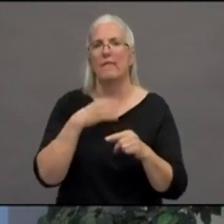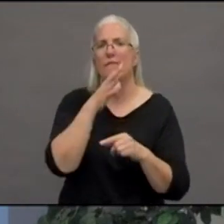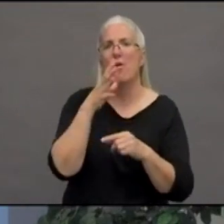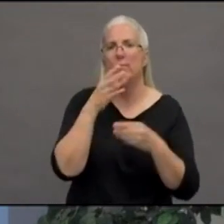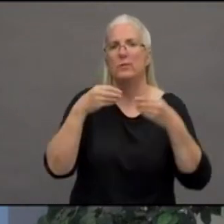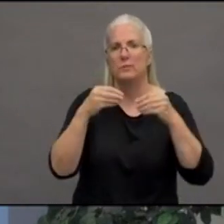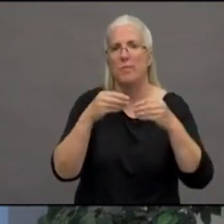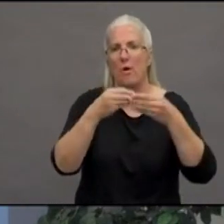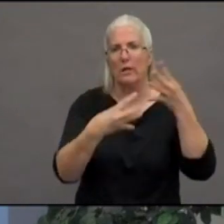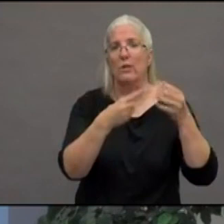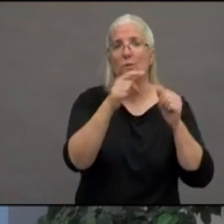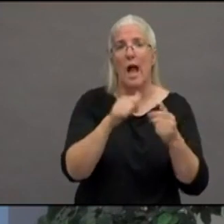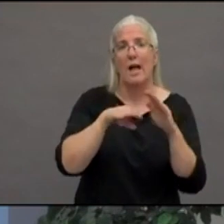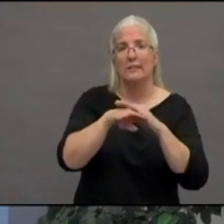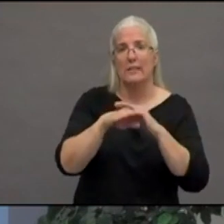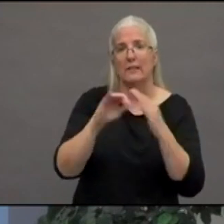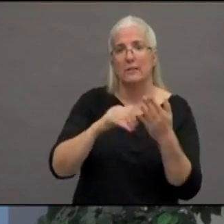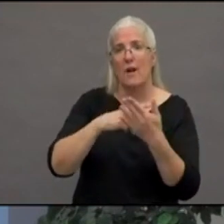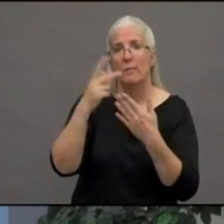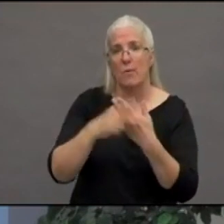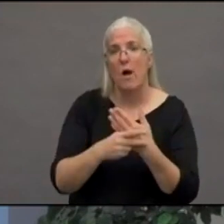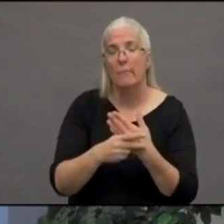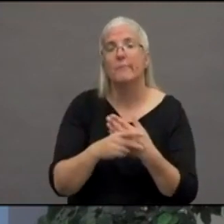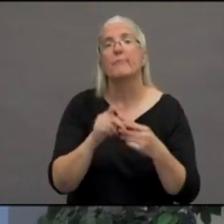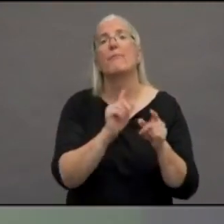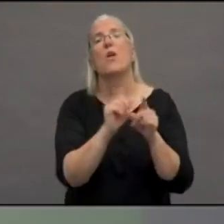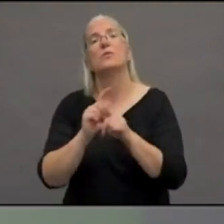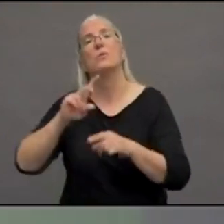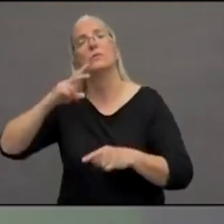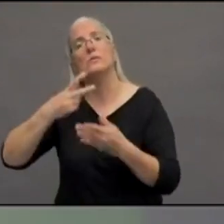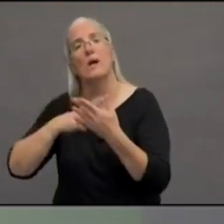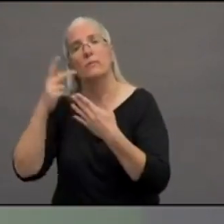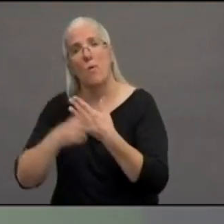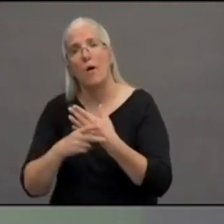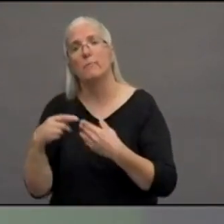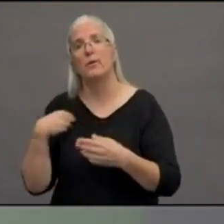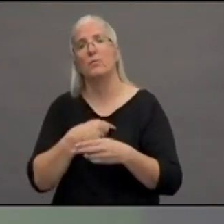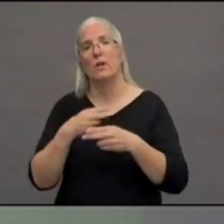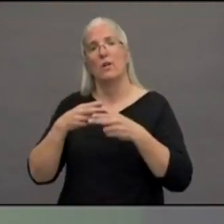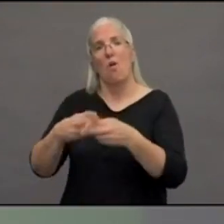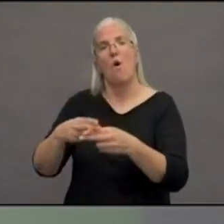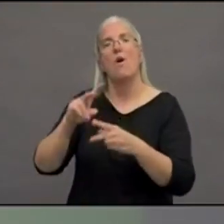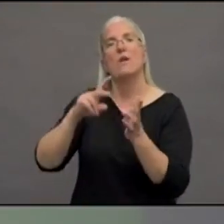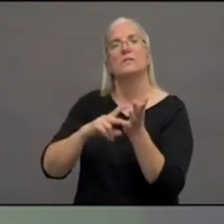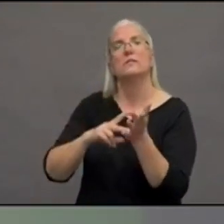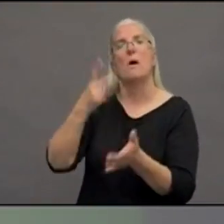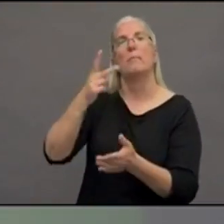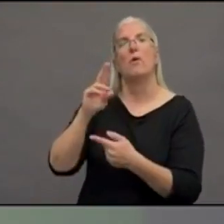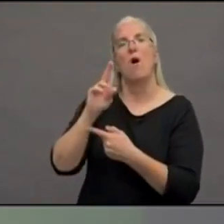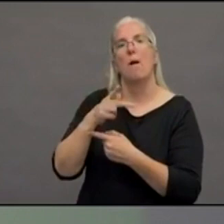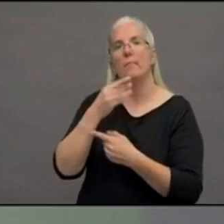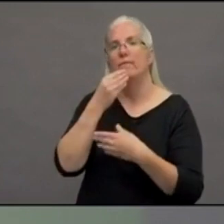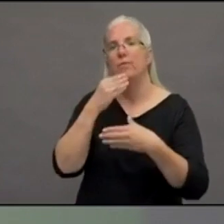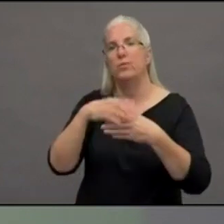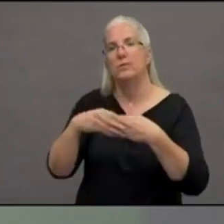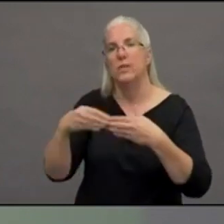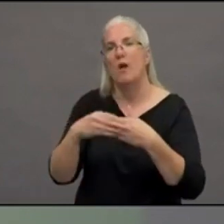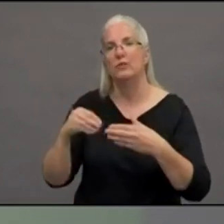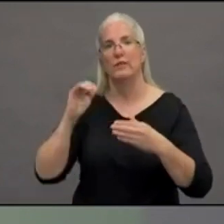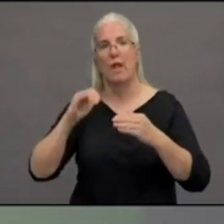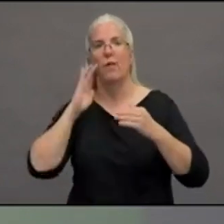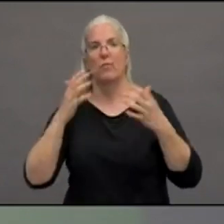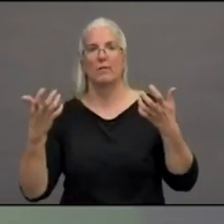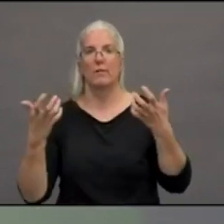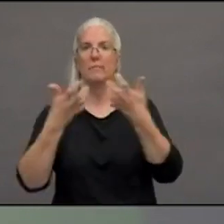program. The second program I want to tell you about is called Double Up Food Bucks. It's similar. It's also a matching program. It exists at 6